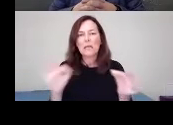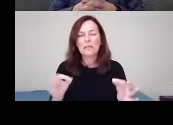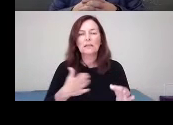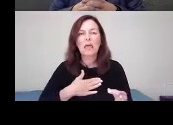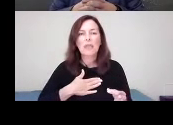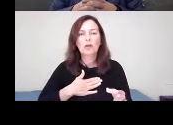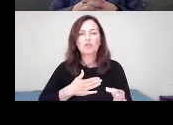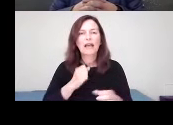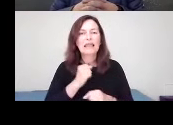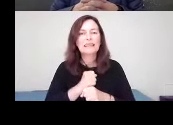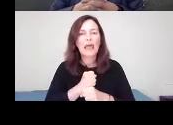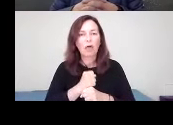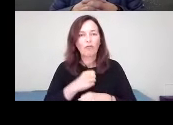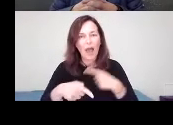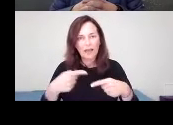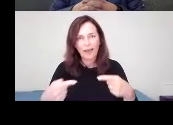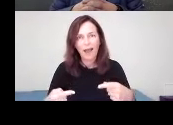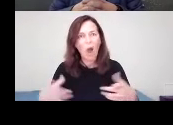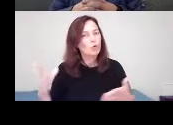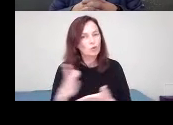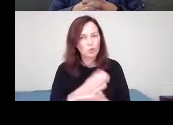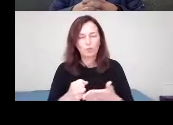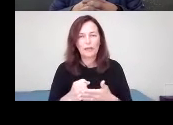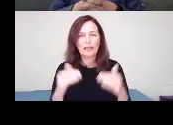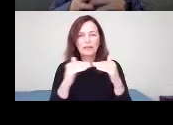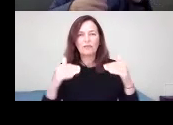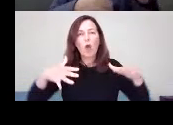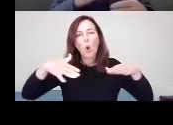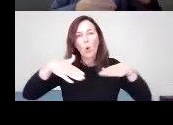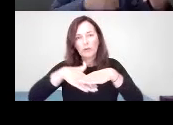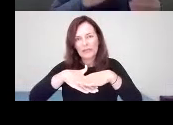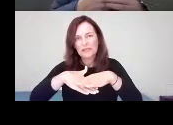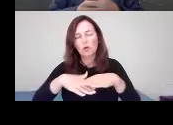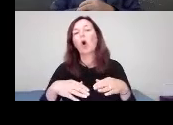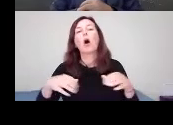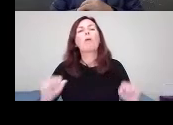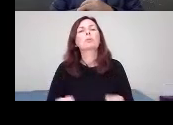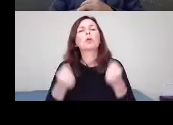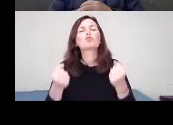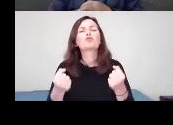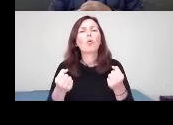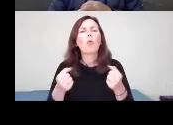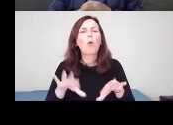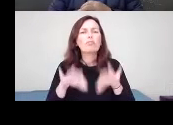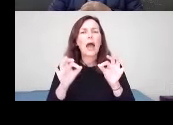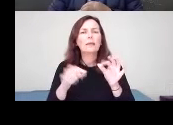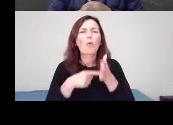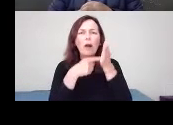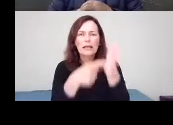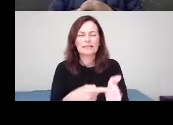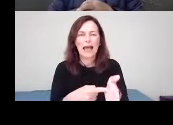UNESCO level, to try and find out about the indicators for that. So this is one of the aspects what we are work together with